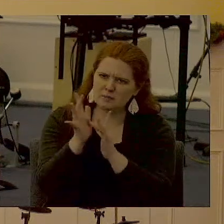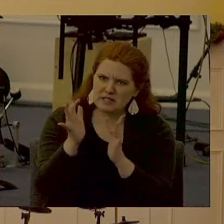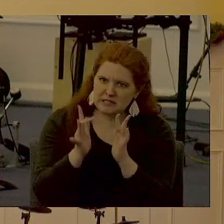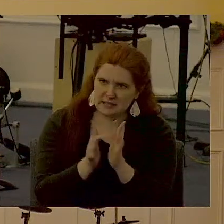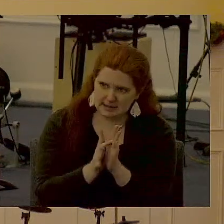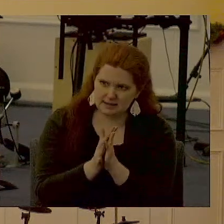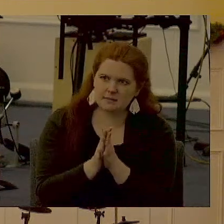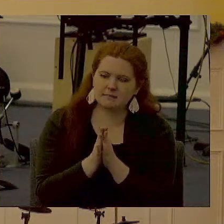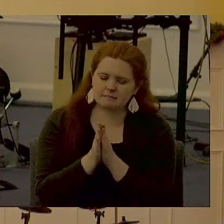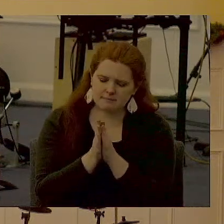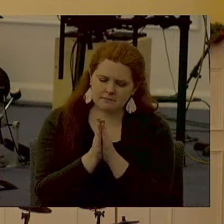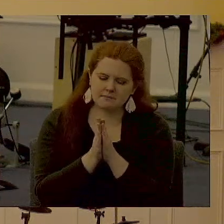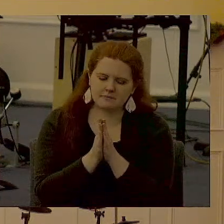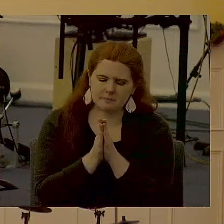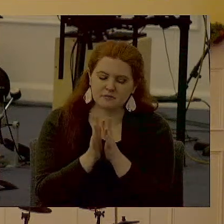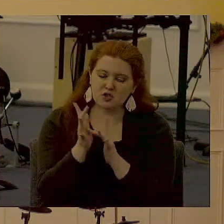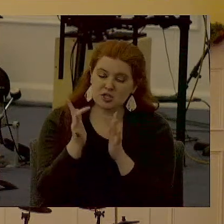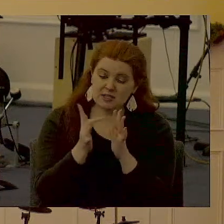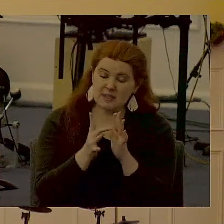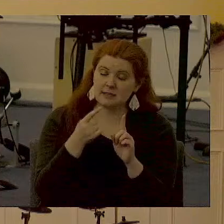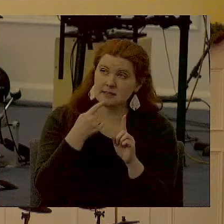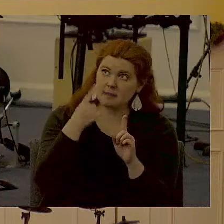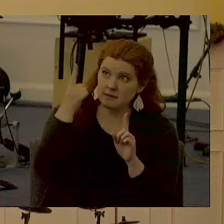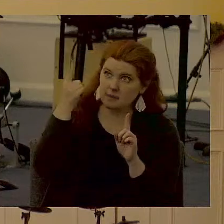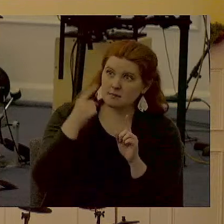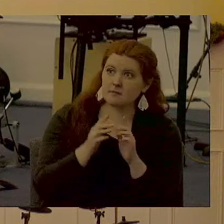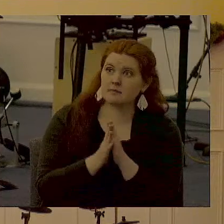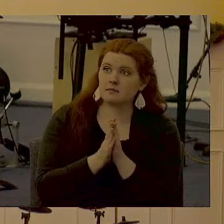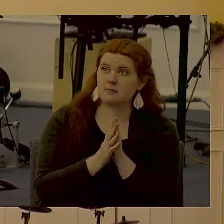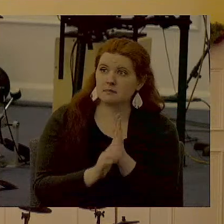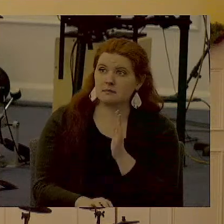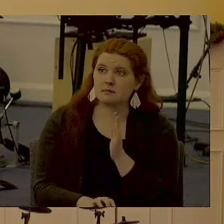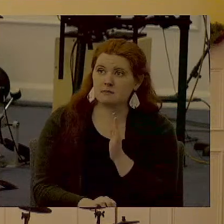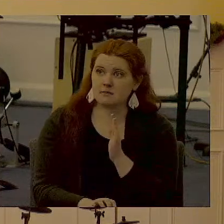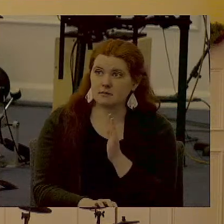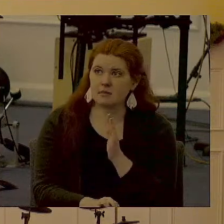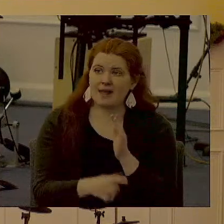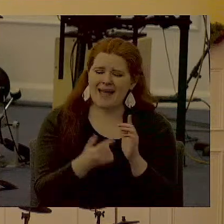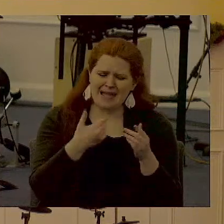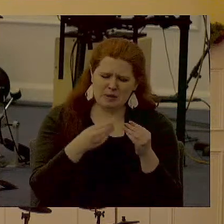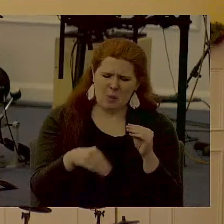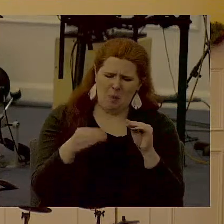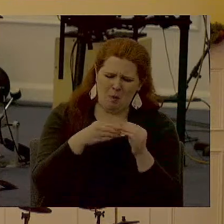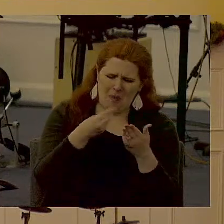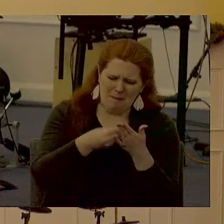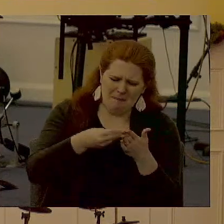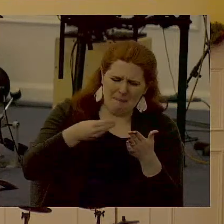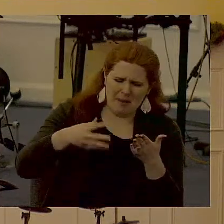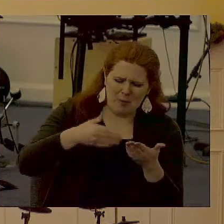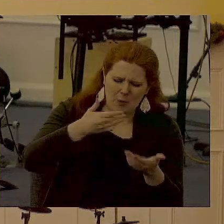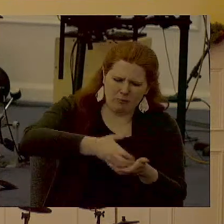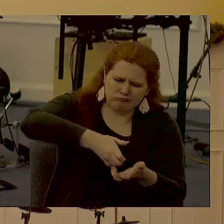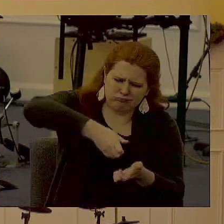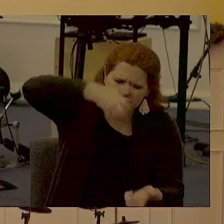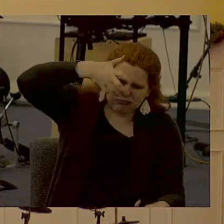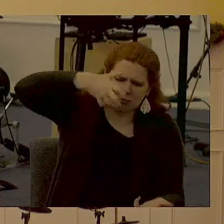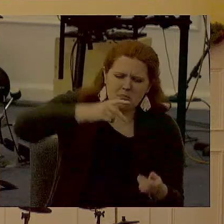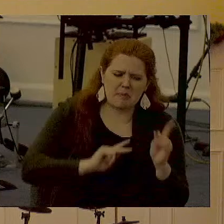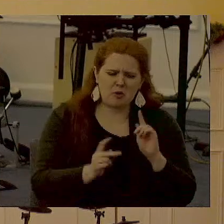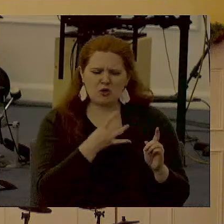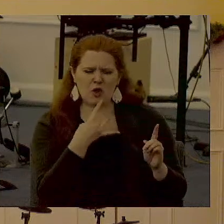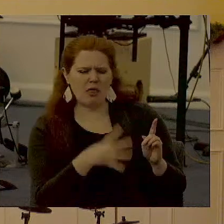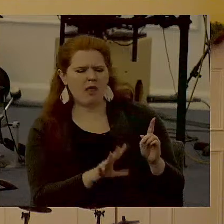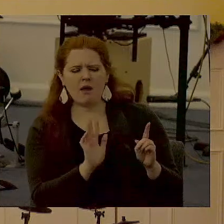forward where Jesus says, Zacchaeus, who has more money than everybody else, where nobody in the society likes him,